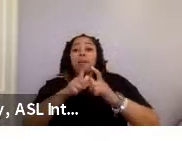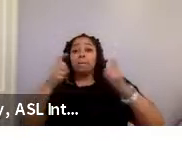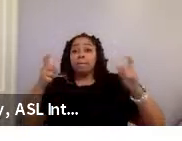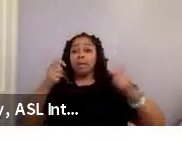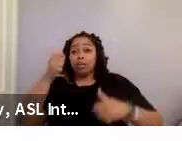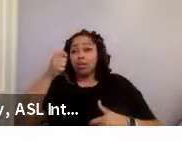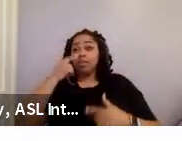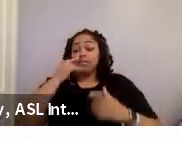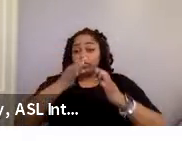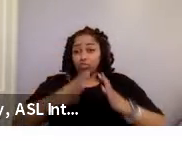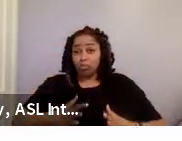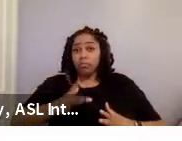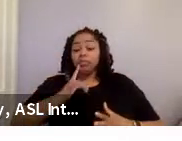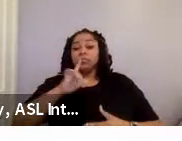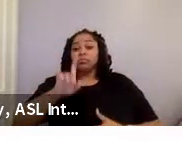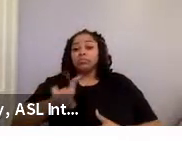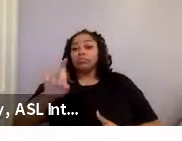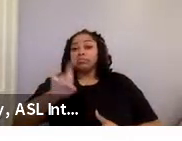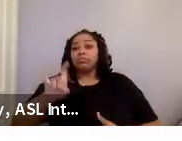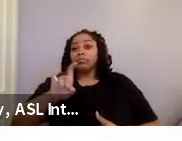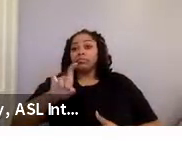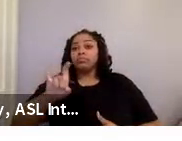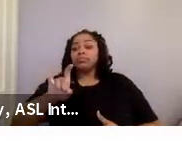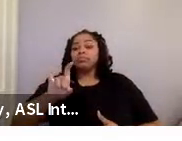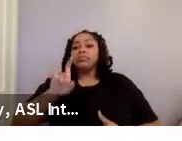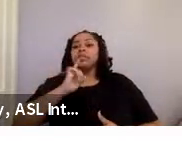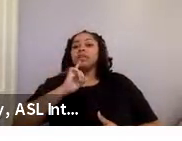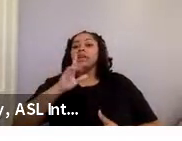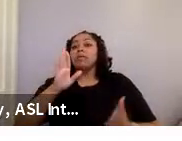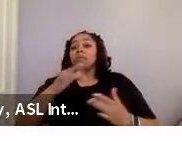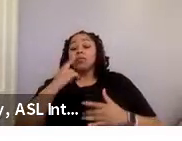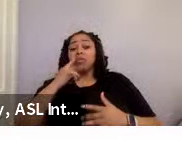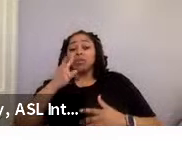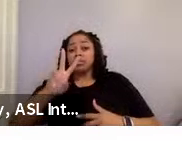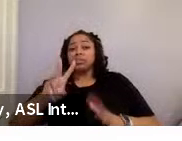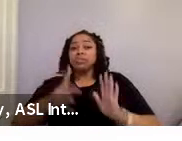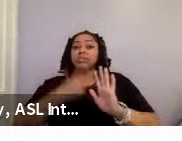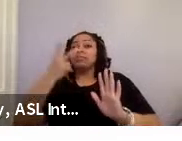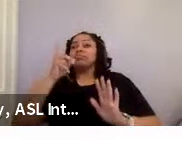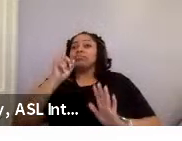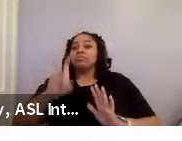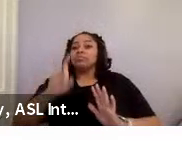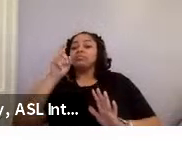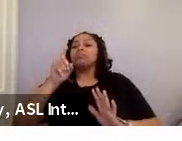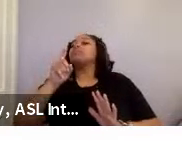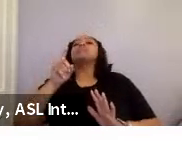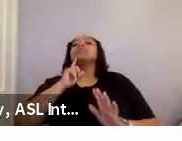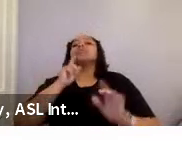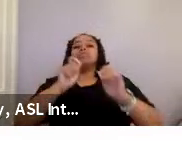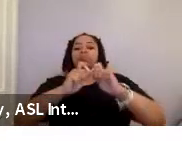sign language interpreter, mouse over the edge of the video box, and once the double-ended sword arrow